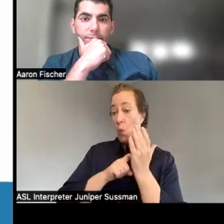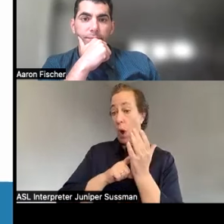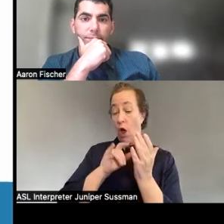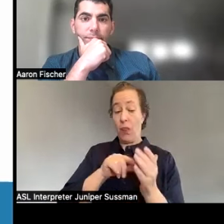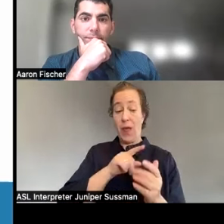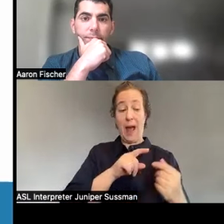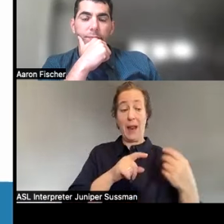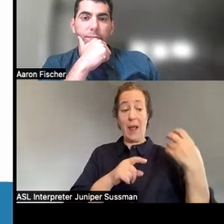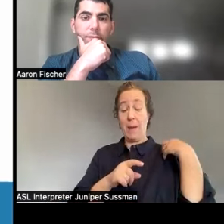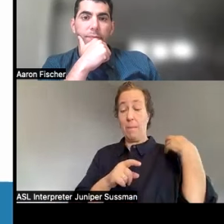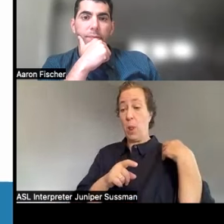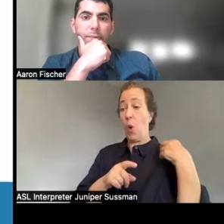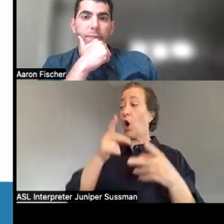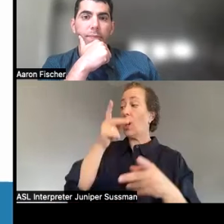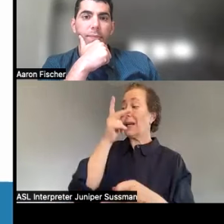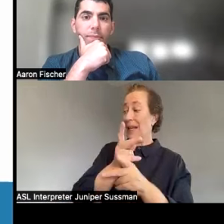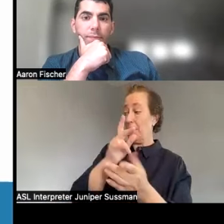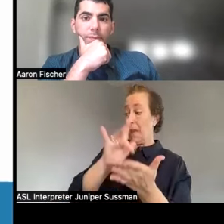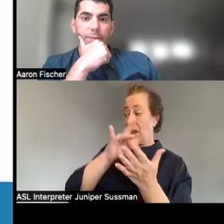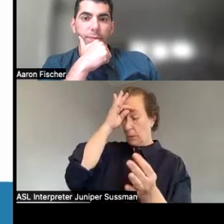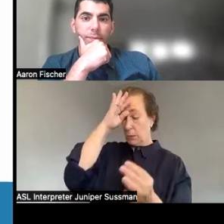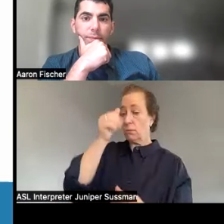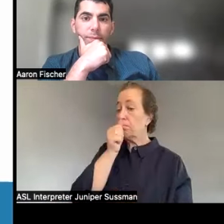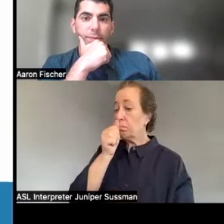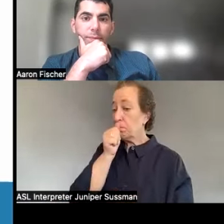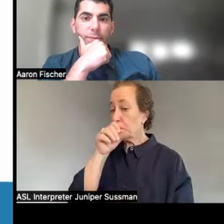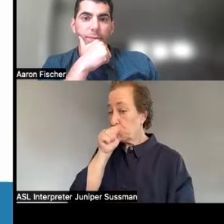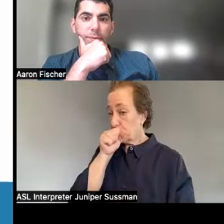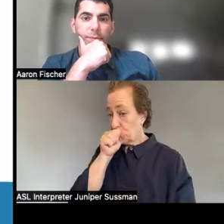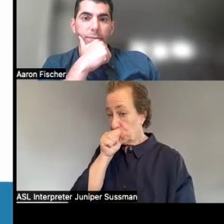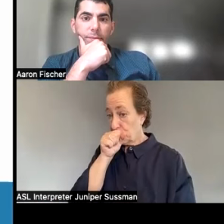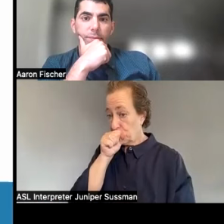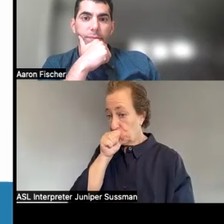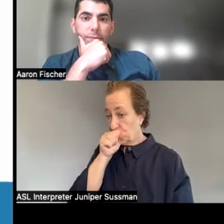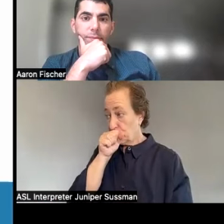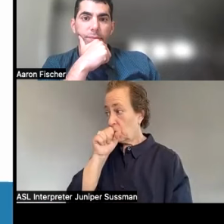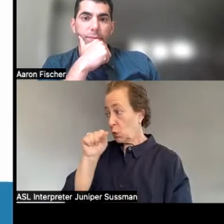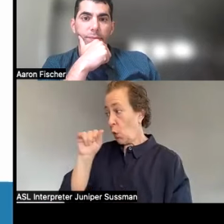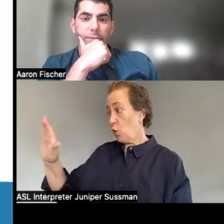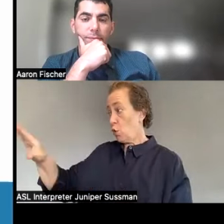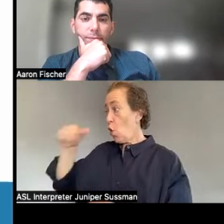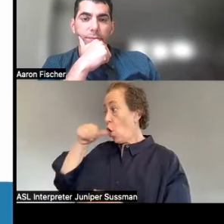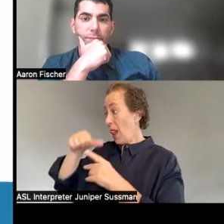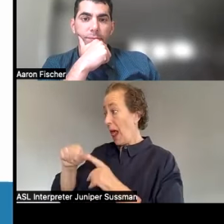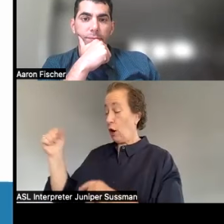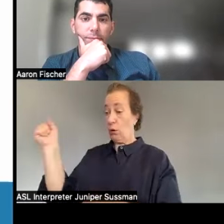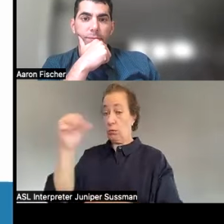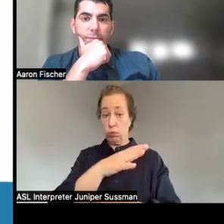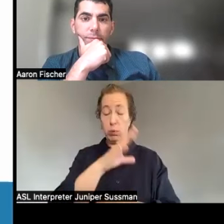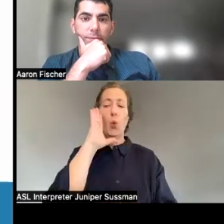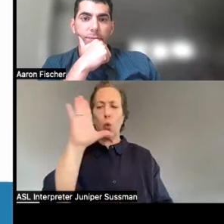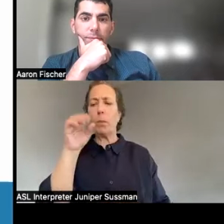information confidential, and that includes any letters that you may write on behalf of your